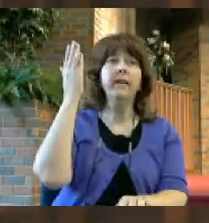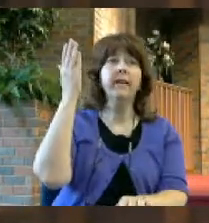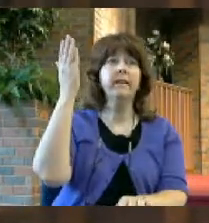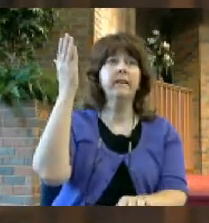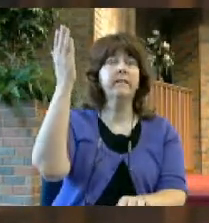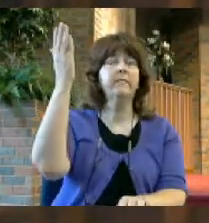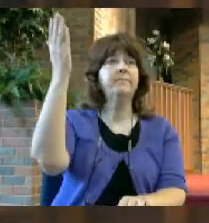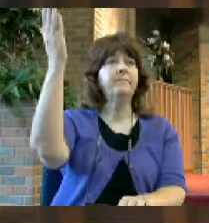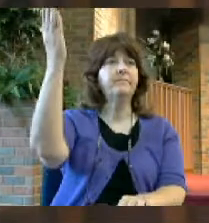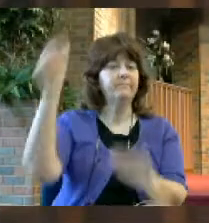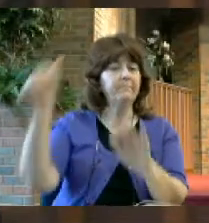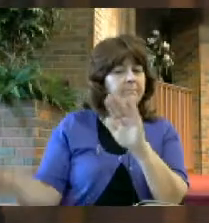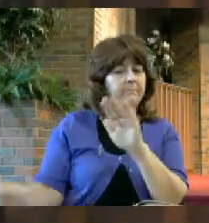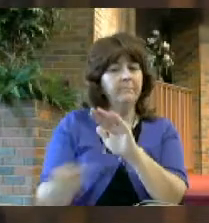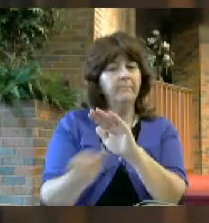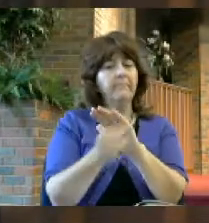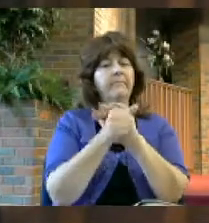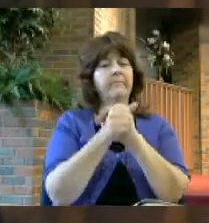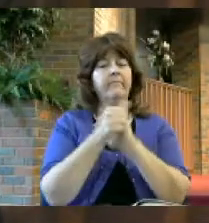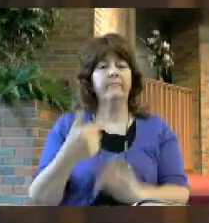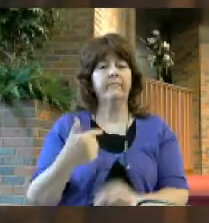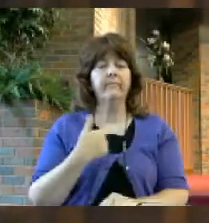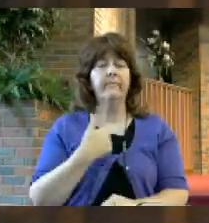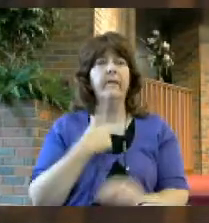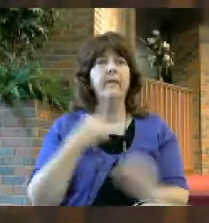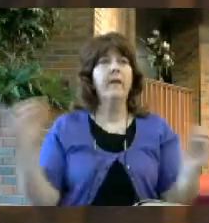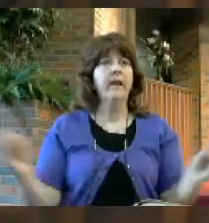place. I will away, O